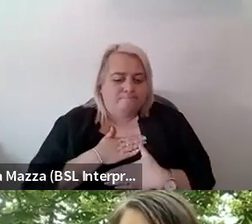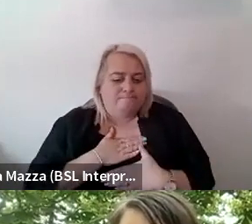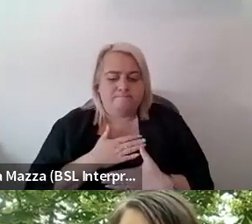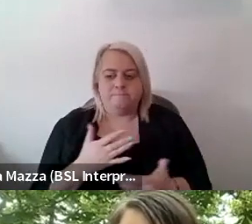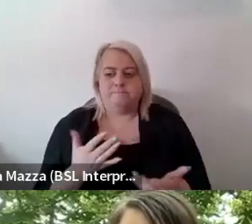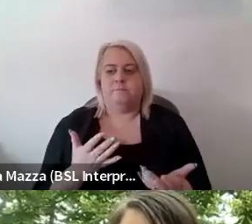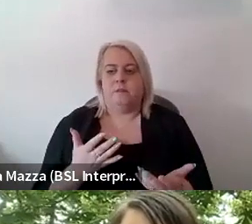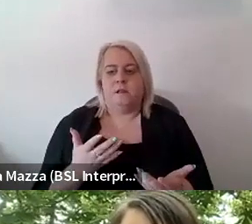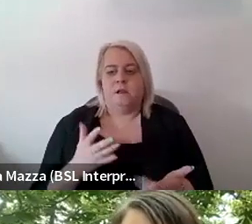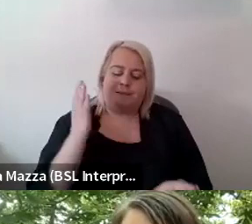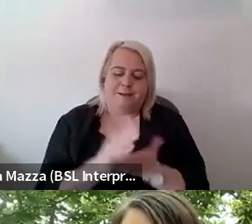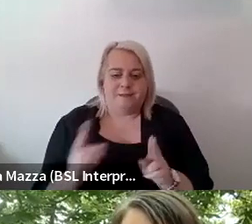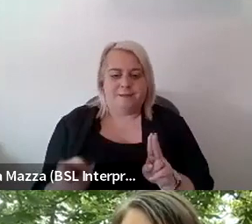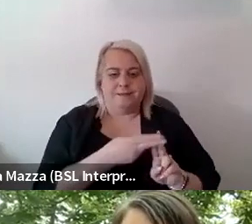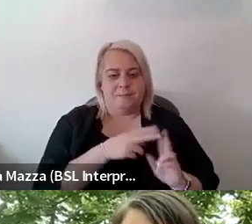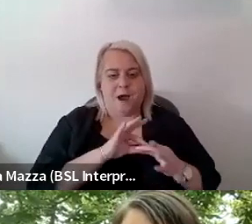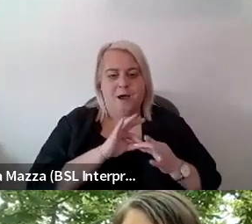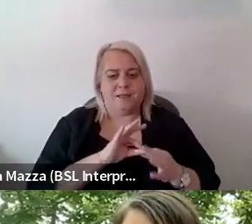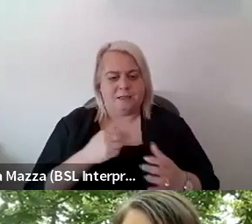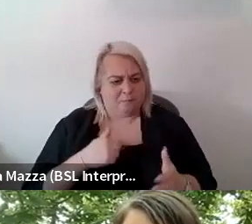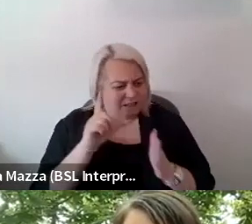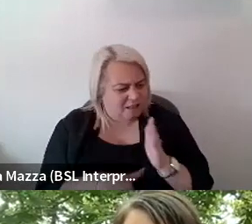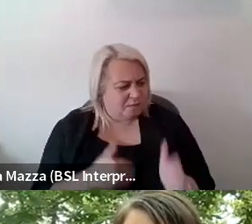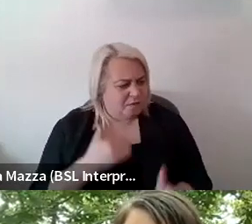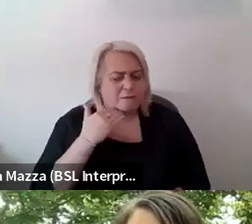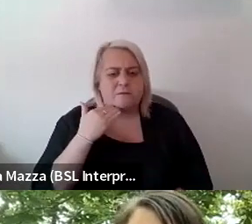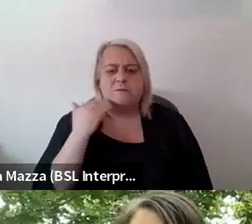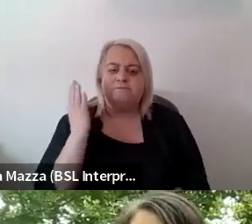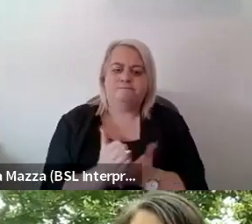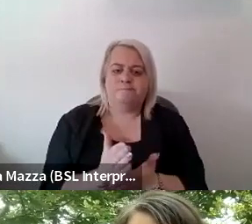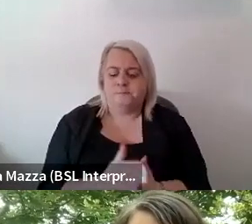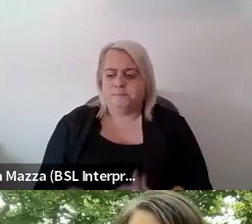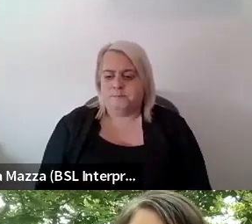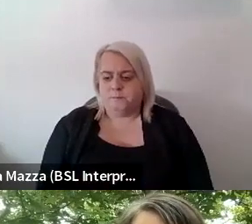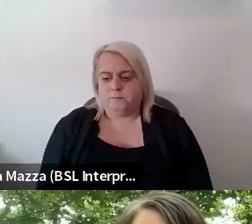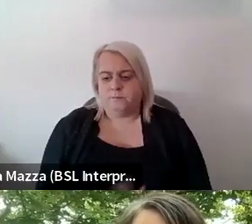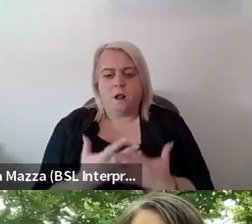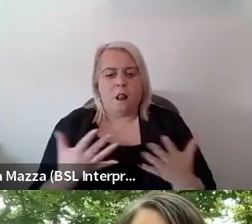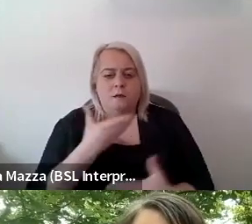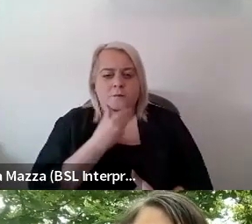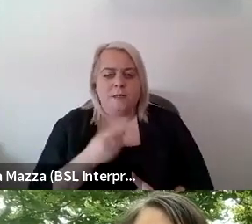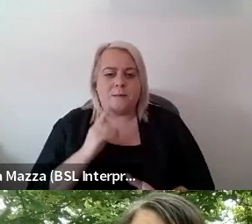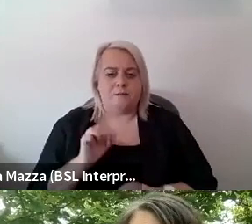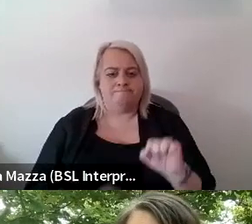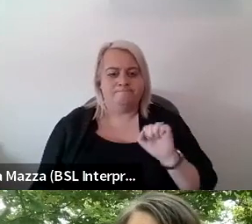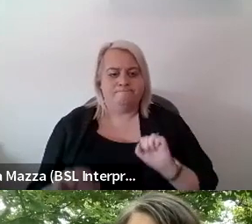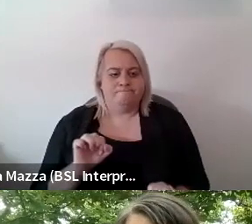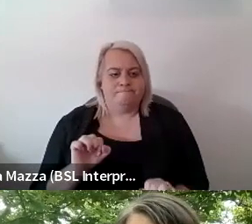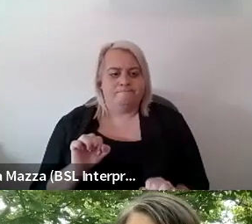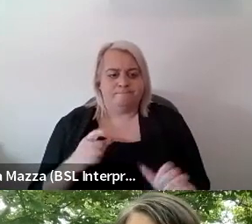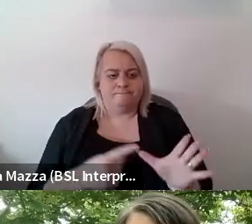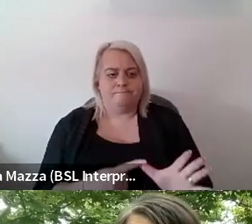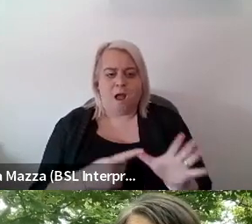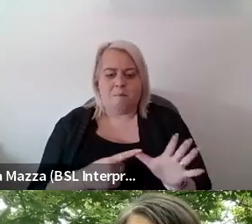Definitely, there is a stigma attached to it. Am I disabled enough? I think also people are reluctant to apply the label